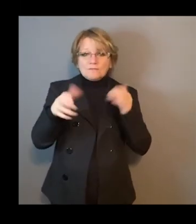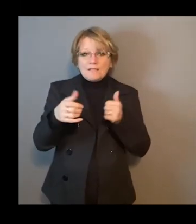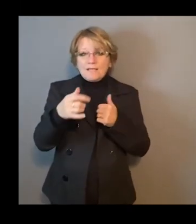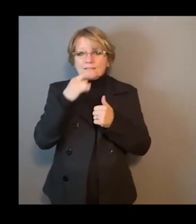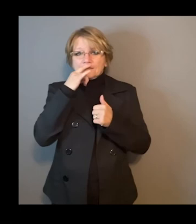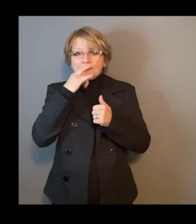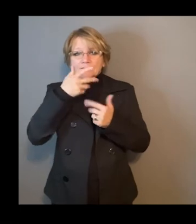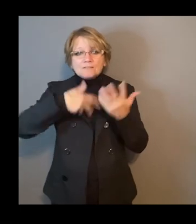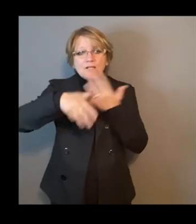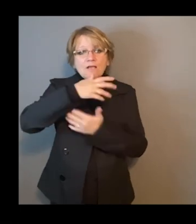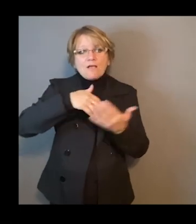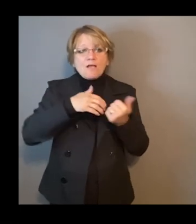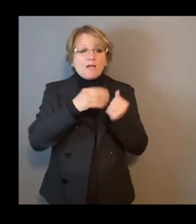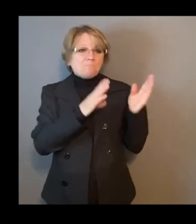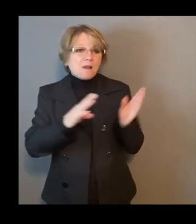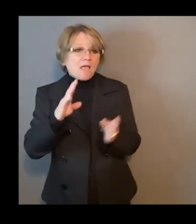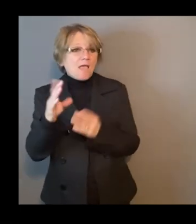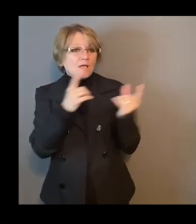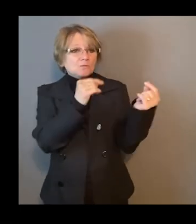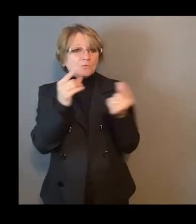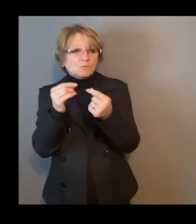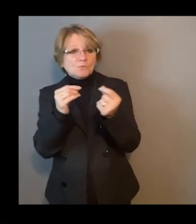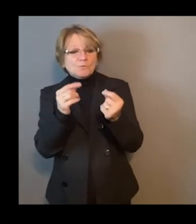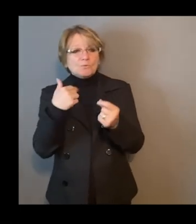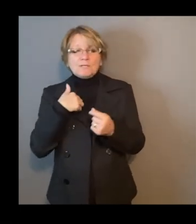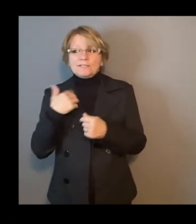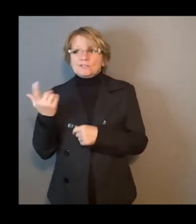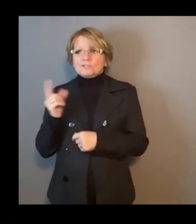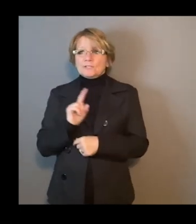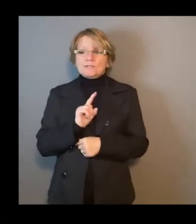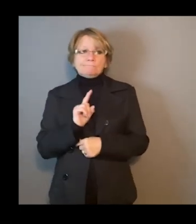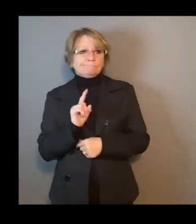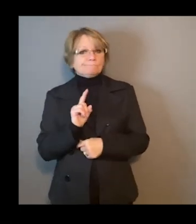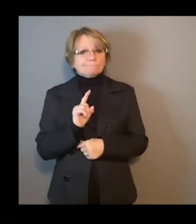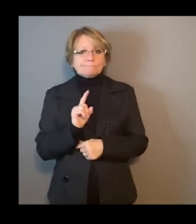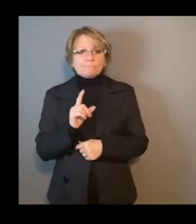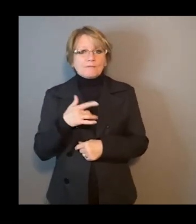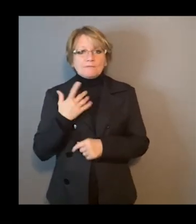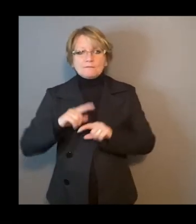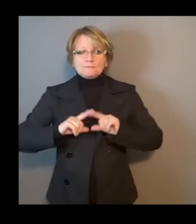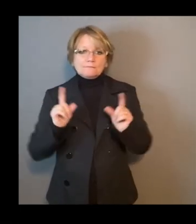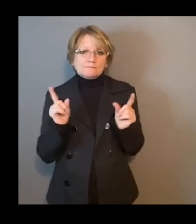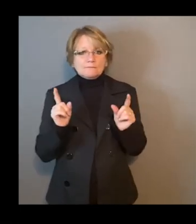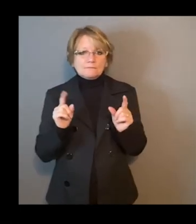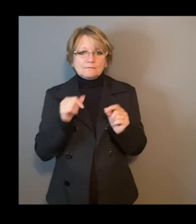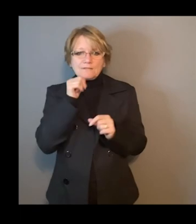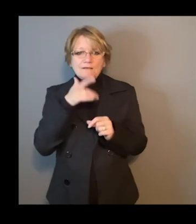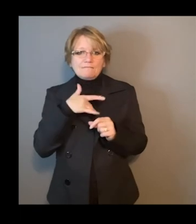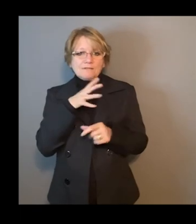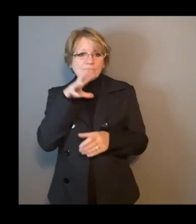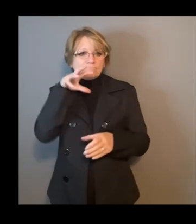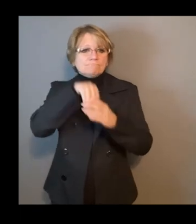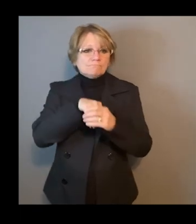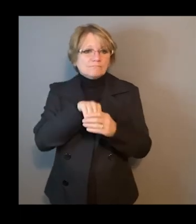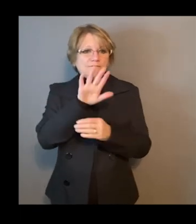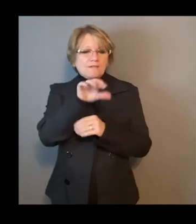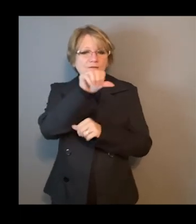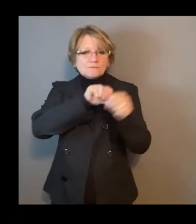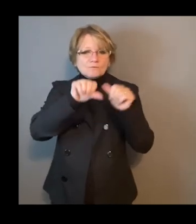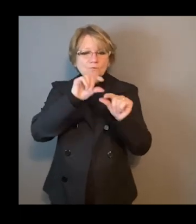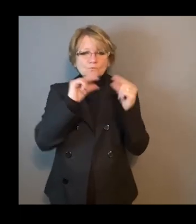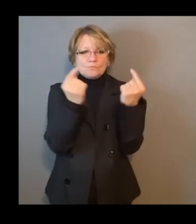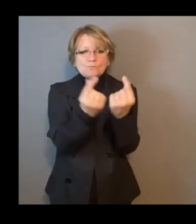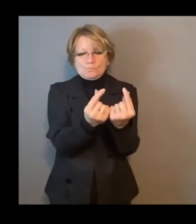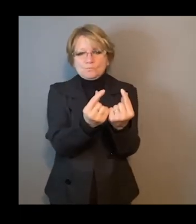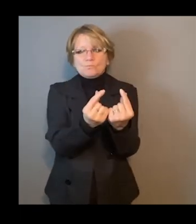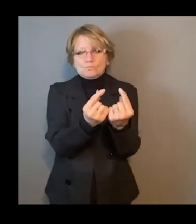classes and making plans. And you know, me just feeling like I'm different, not part of this social group.